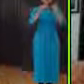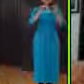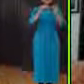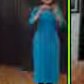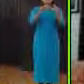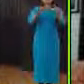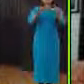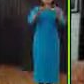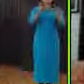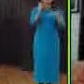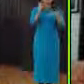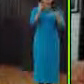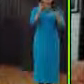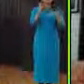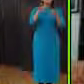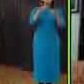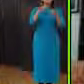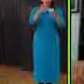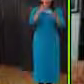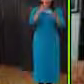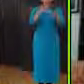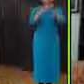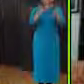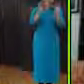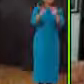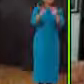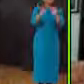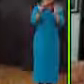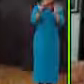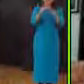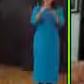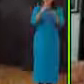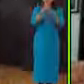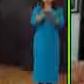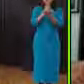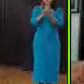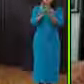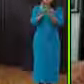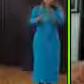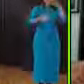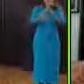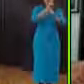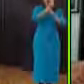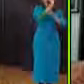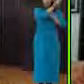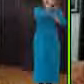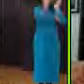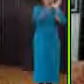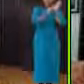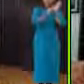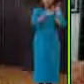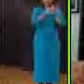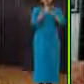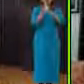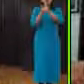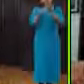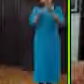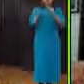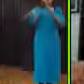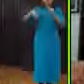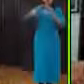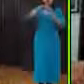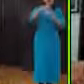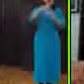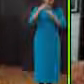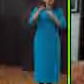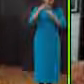the Legislative Assembly was not functioning because of the fact that it was a state under President's rule. And because it was a state under President's rule, it